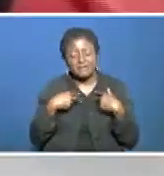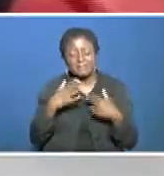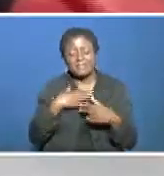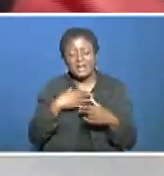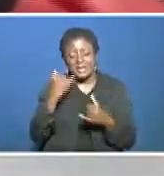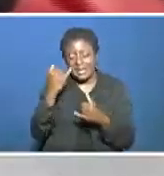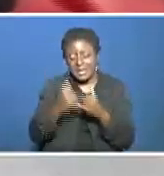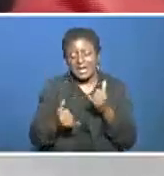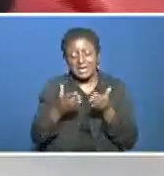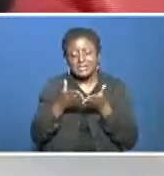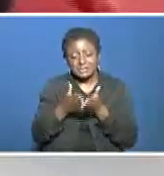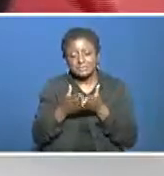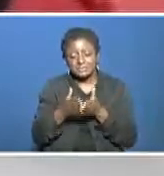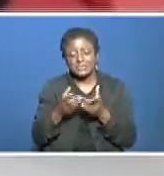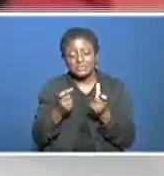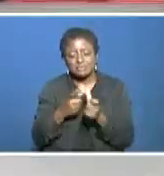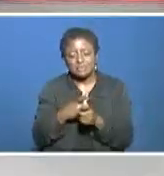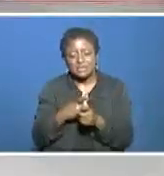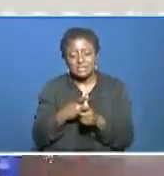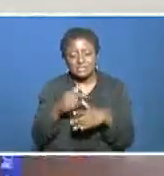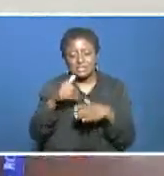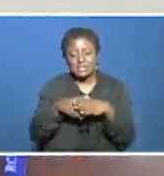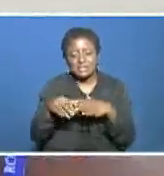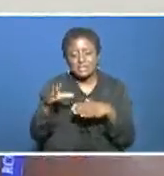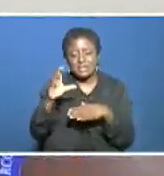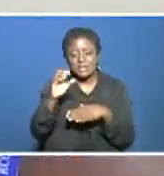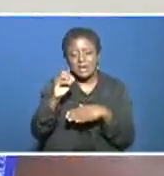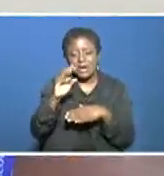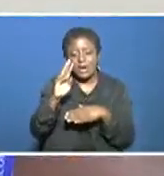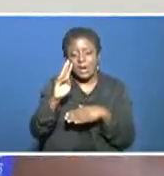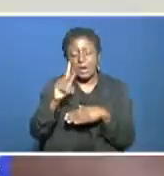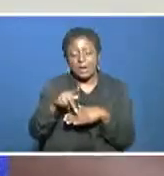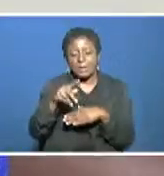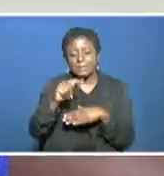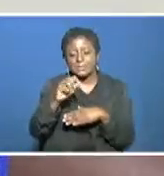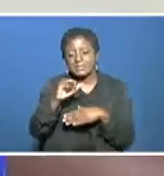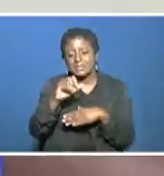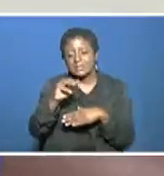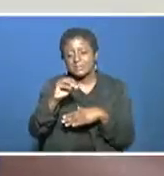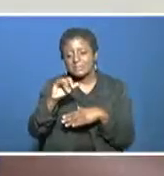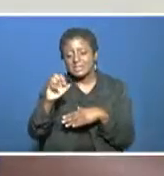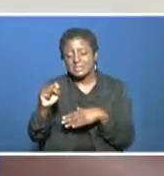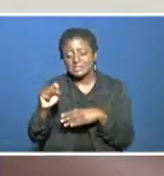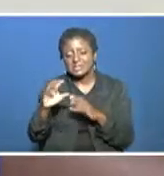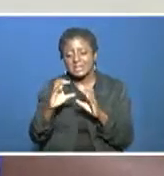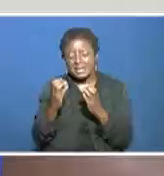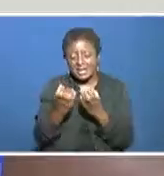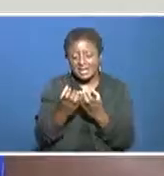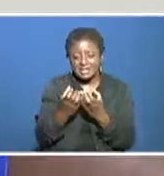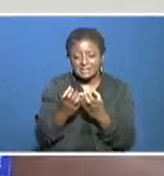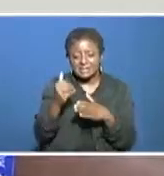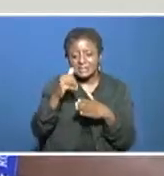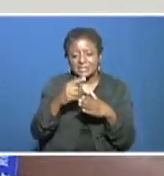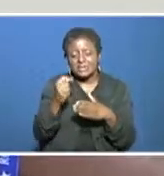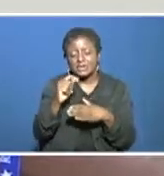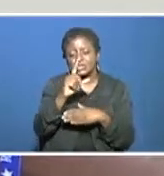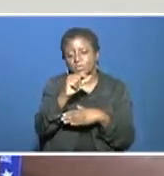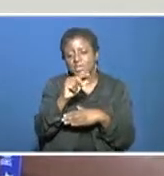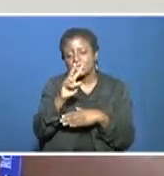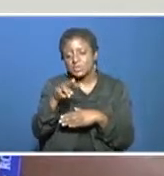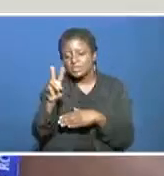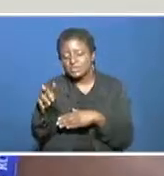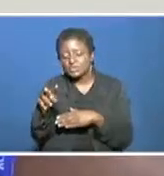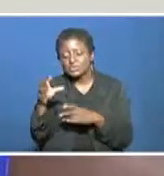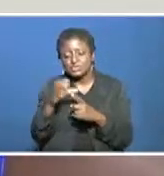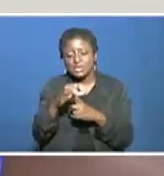which would be 2022 North American Championships, which will be held here. And I hope to win that, and